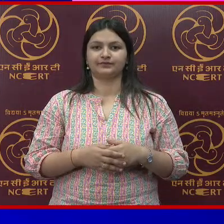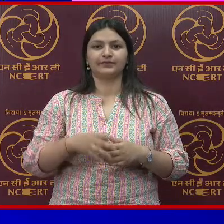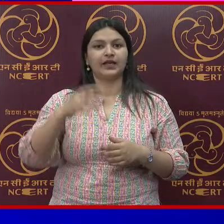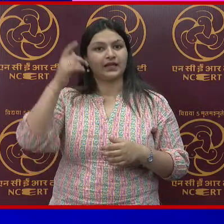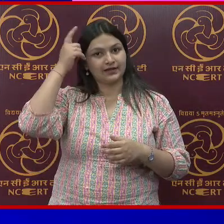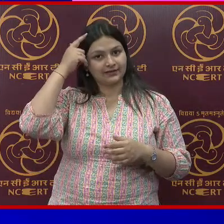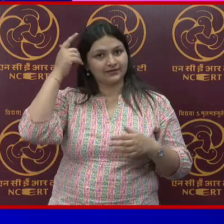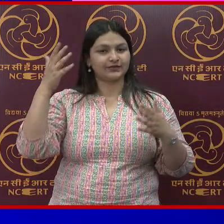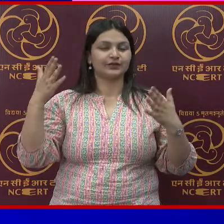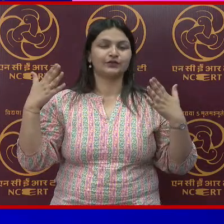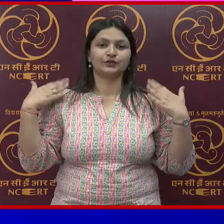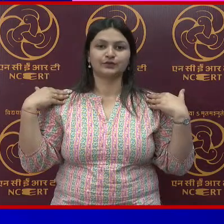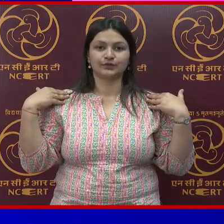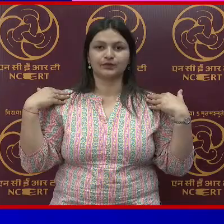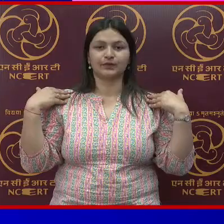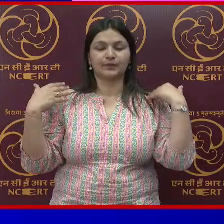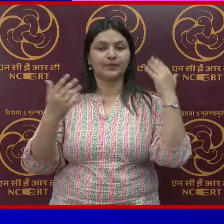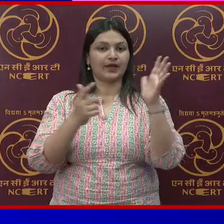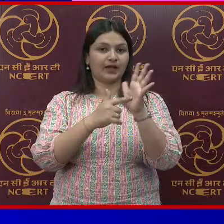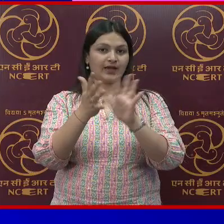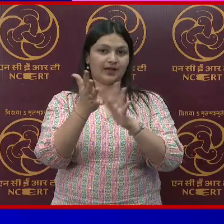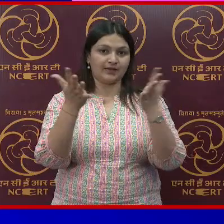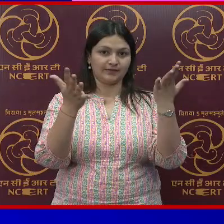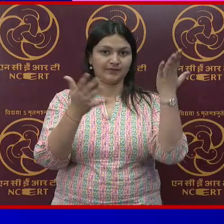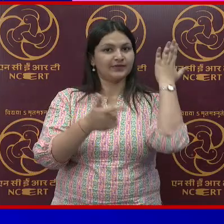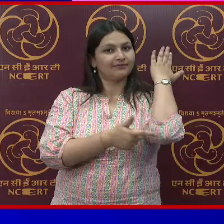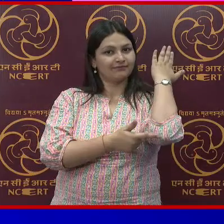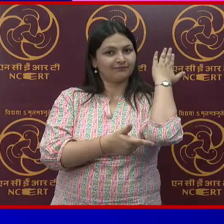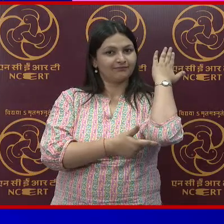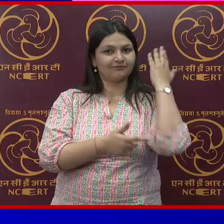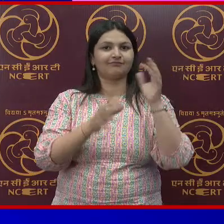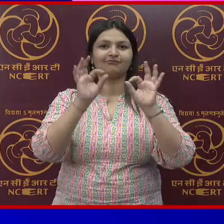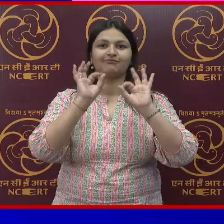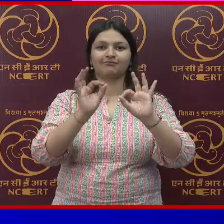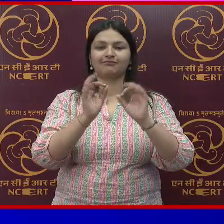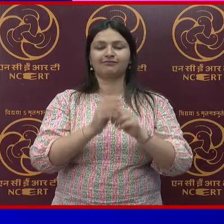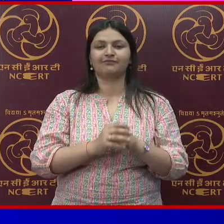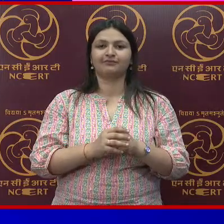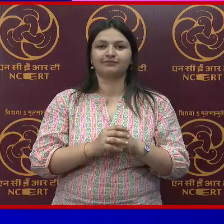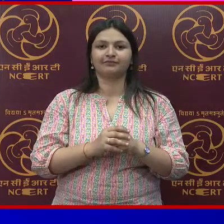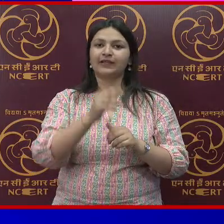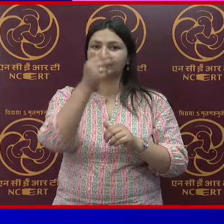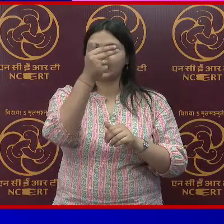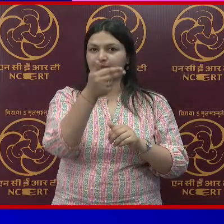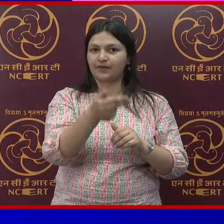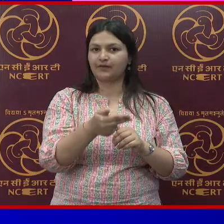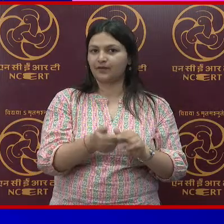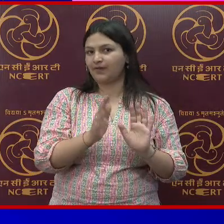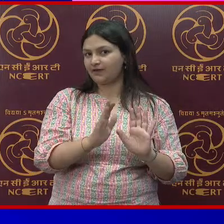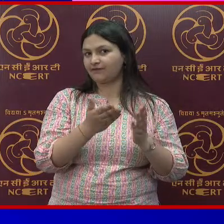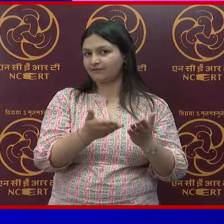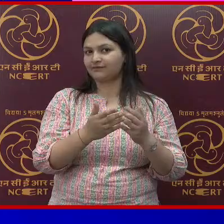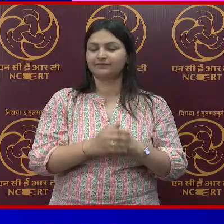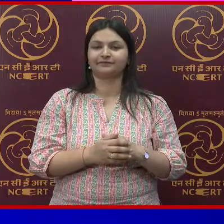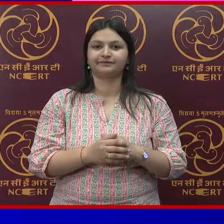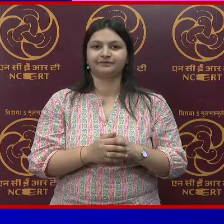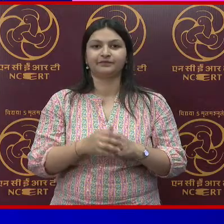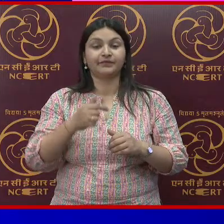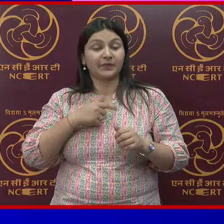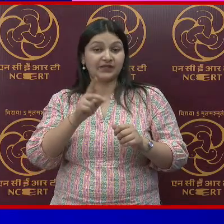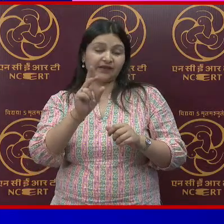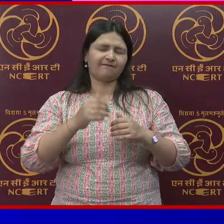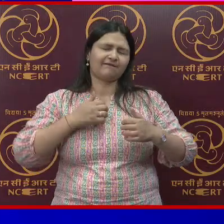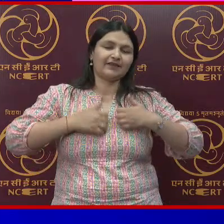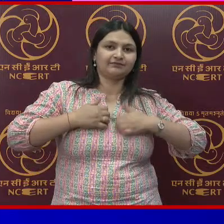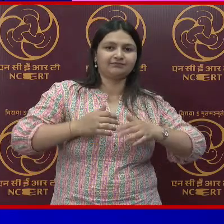Head, shoulders, palm, elbows. Very good. Okay. Now, I have a very good fun